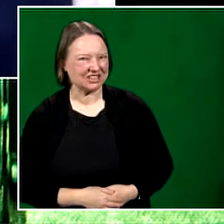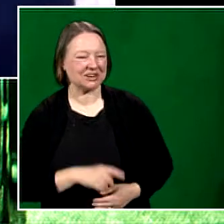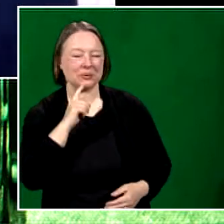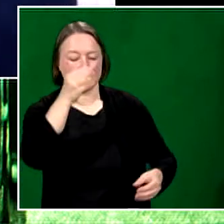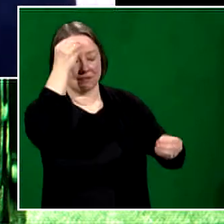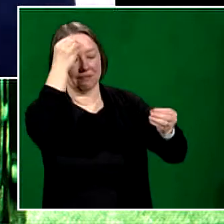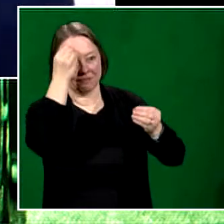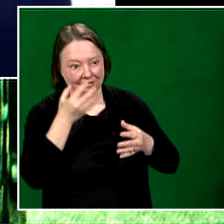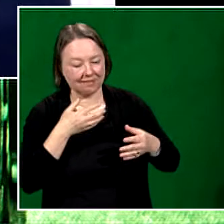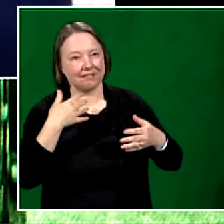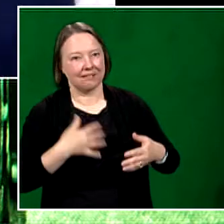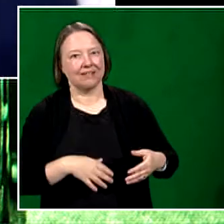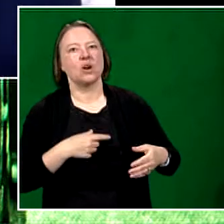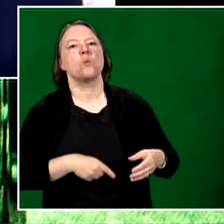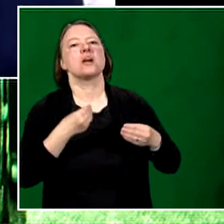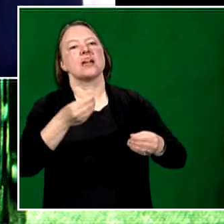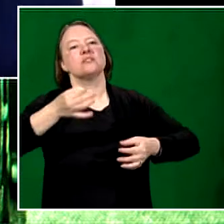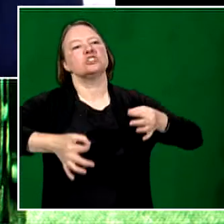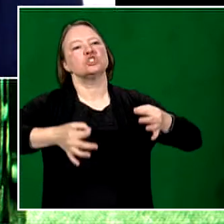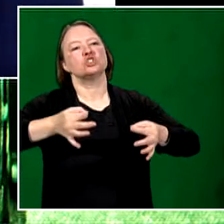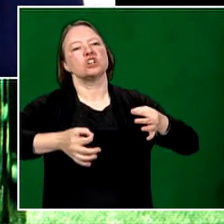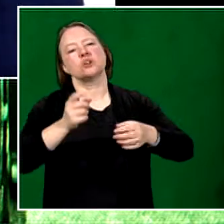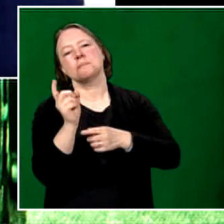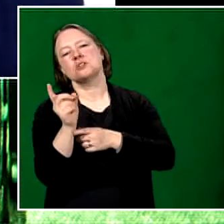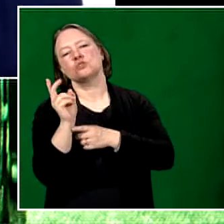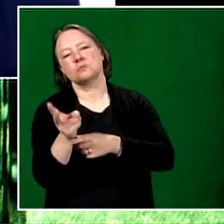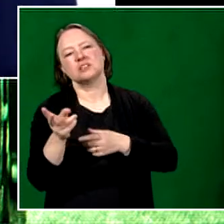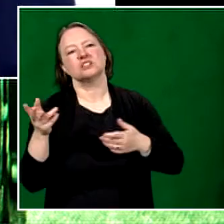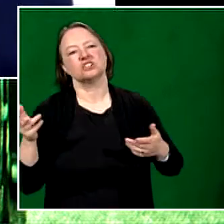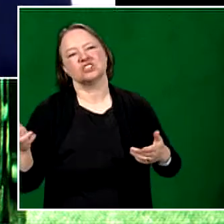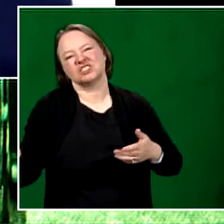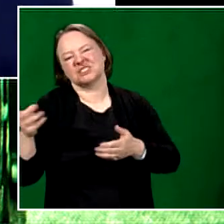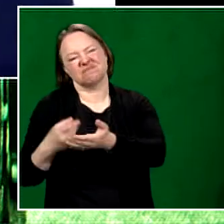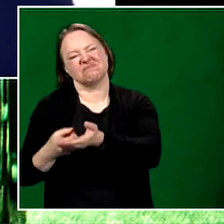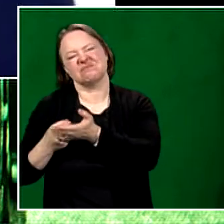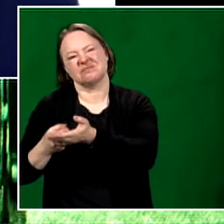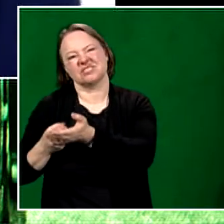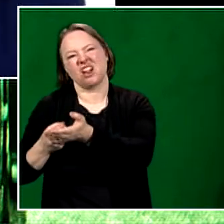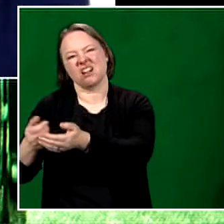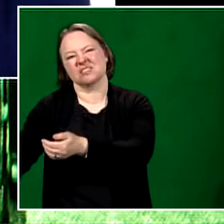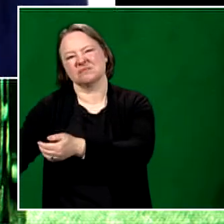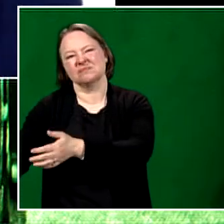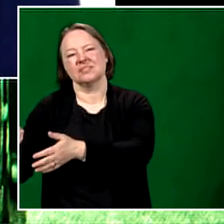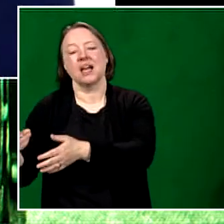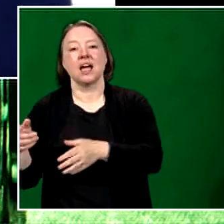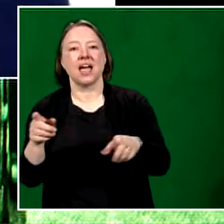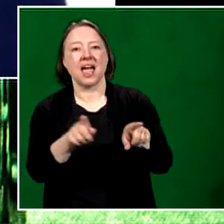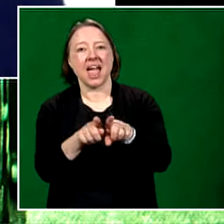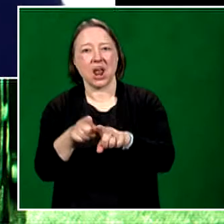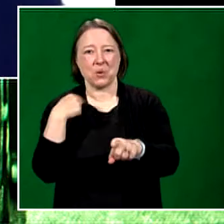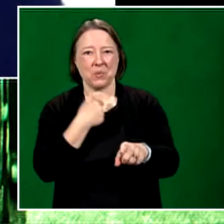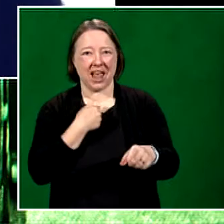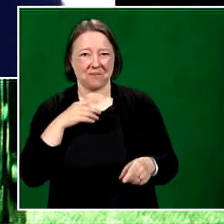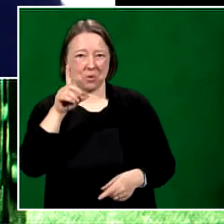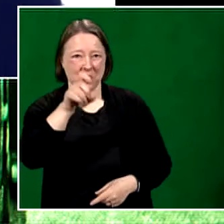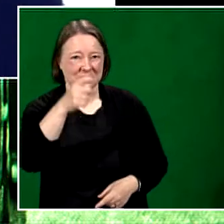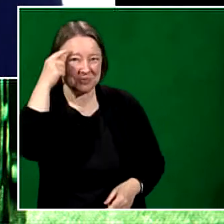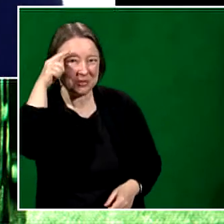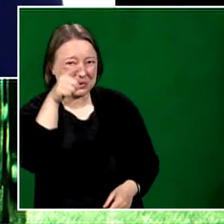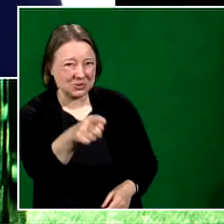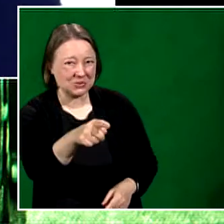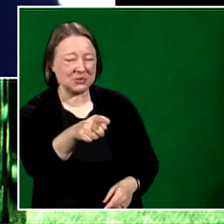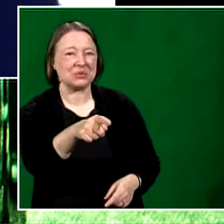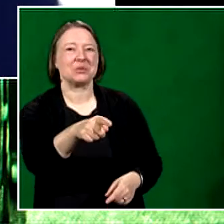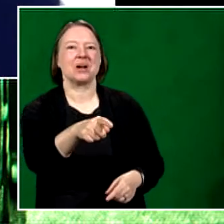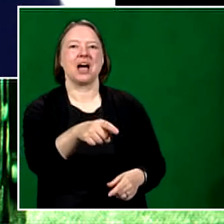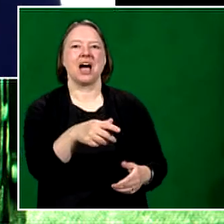informative, incredible. We're gonna give the judges a minute or two to talk amongst themselves, and we have a question for you.